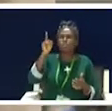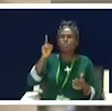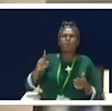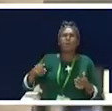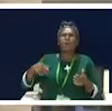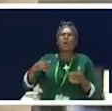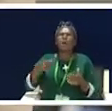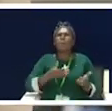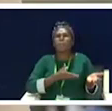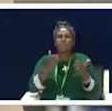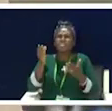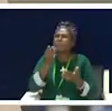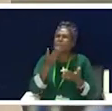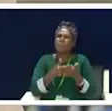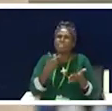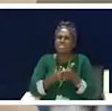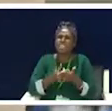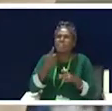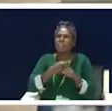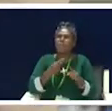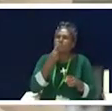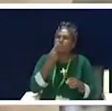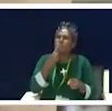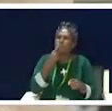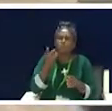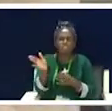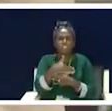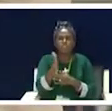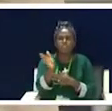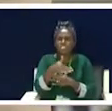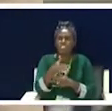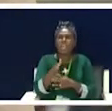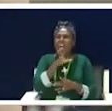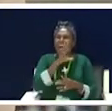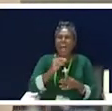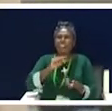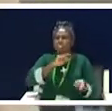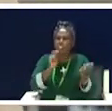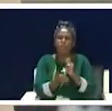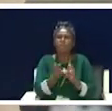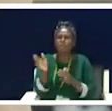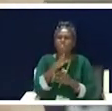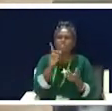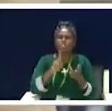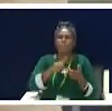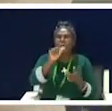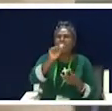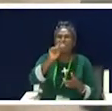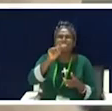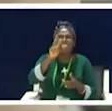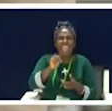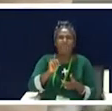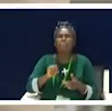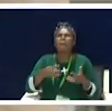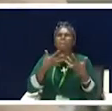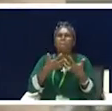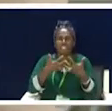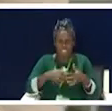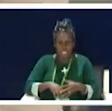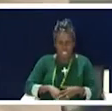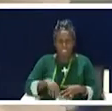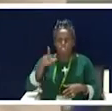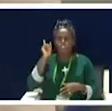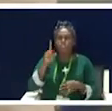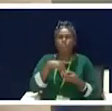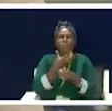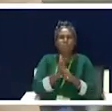money from the mouth of the fish and turned fish to ATM machine. What can you not do? You made the way where there